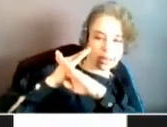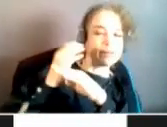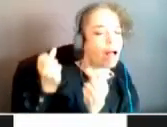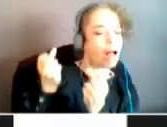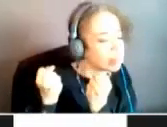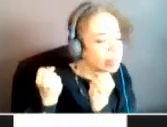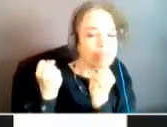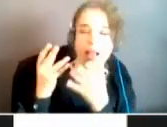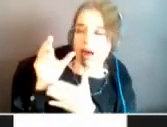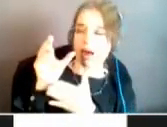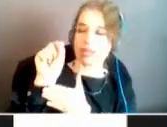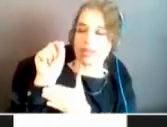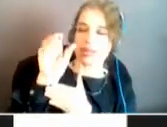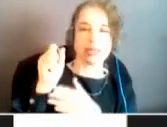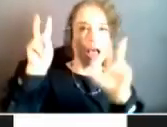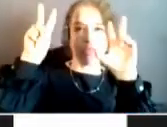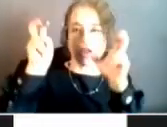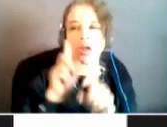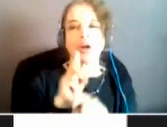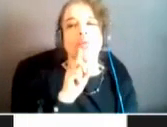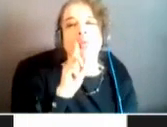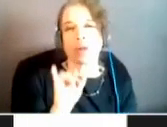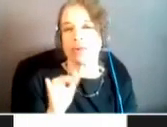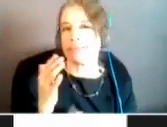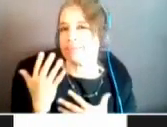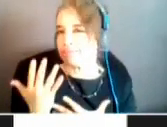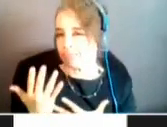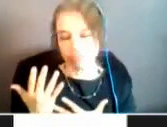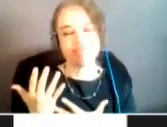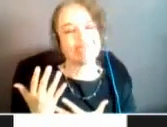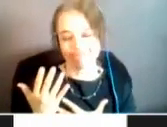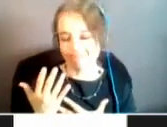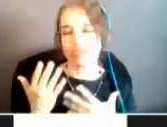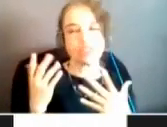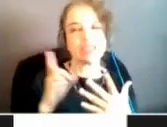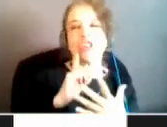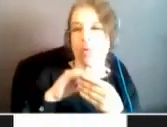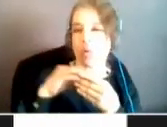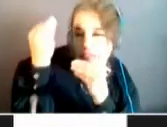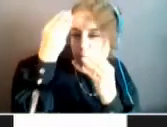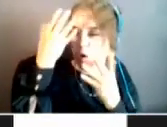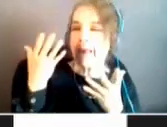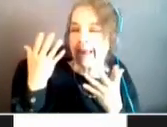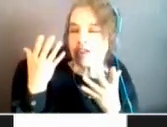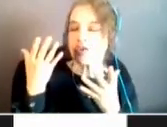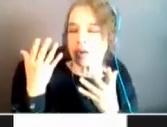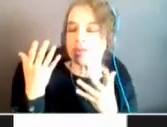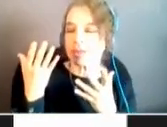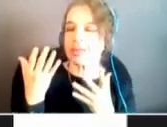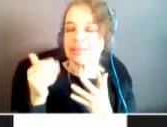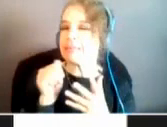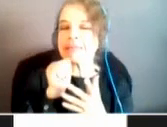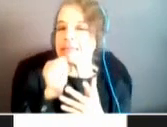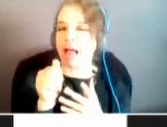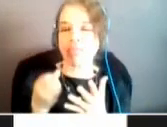slides, you know, because the topic really is very rich with information. And although we're not